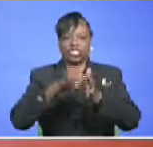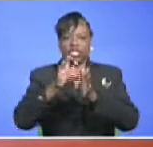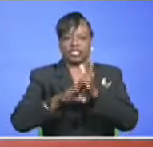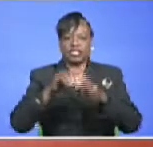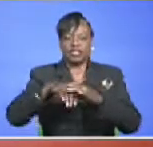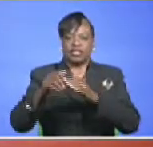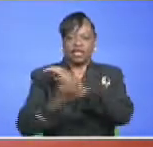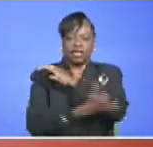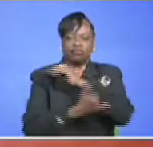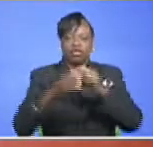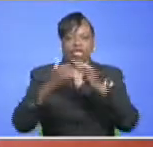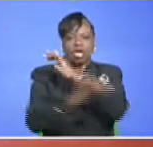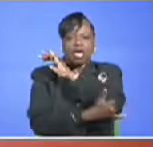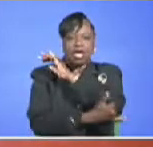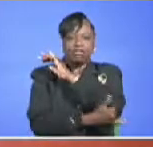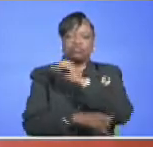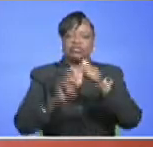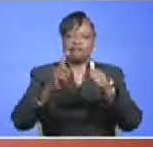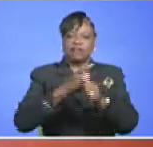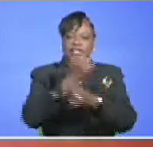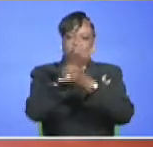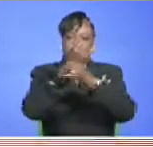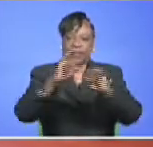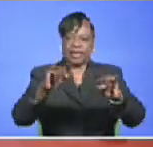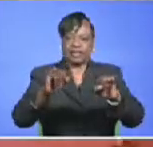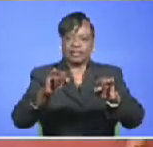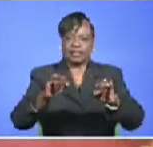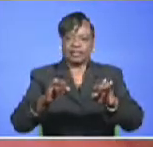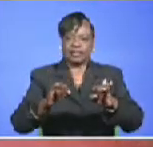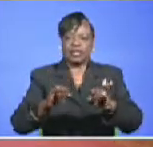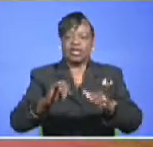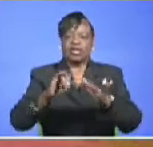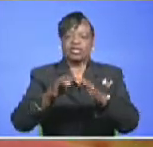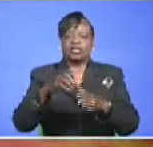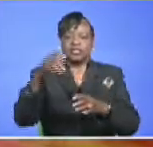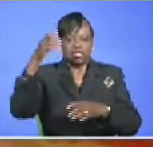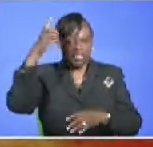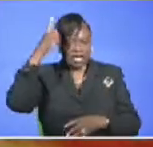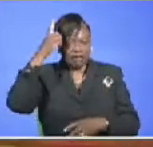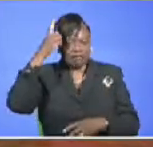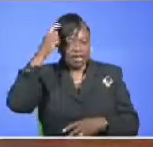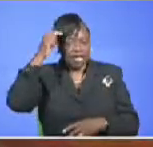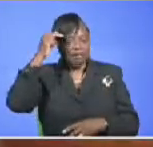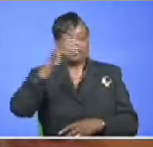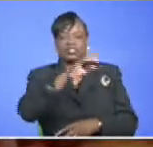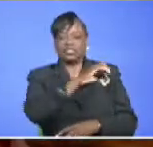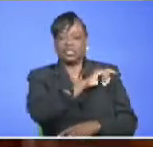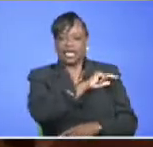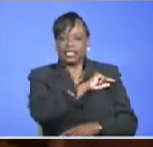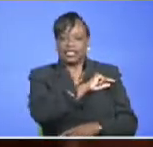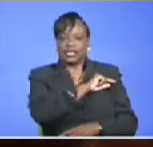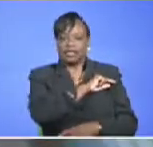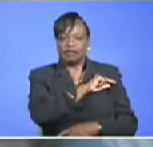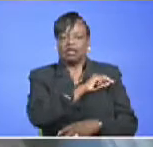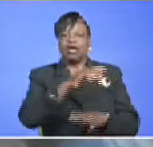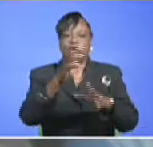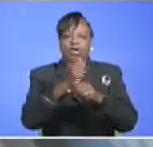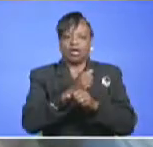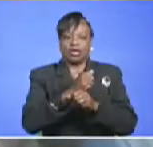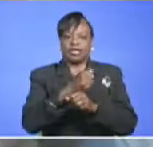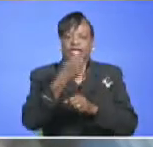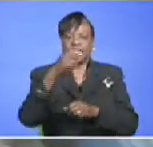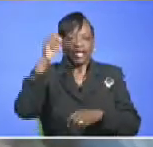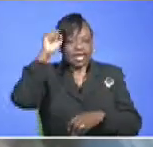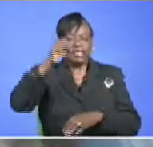country's first independent director of public prosecutions, Gavin Gaskin, received his instruments of appointment during a brief ceremony